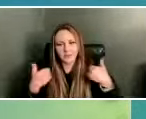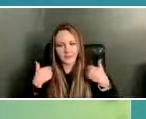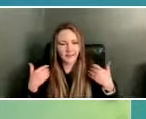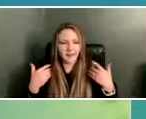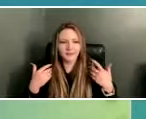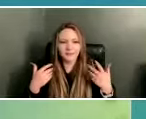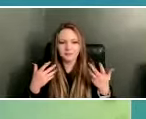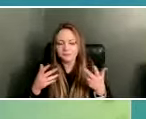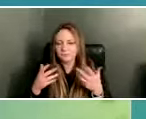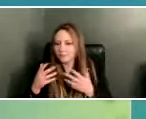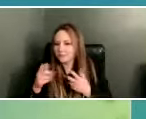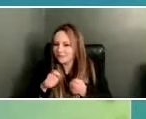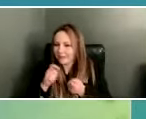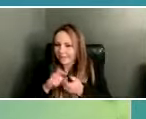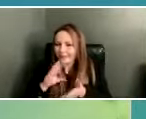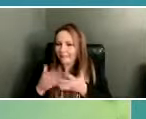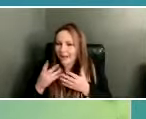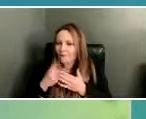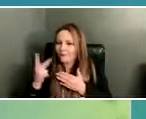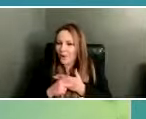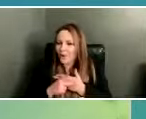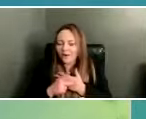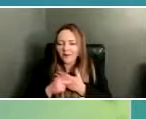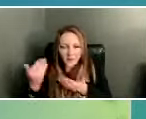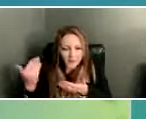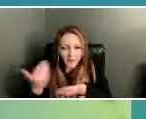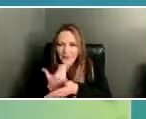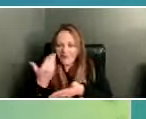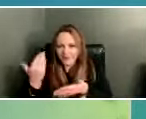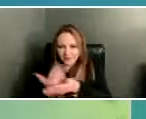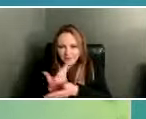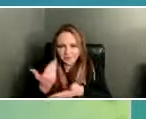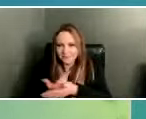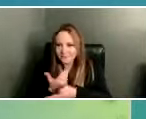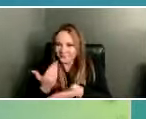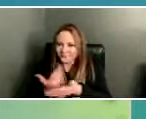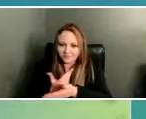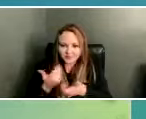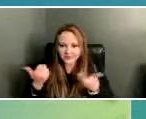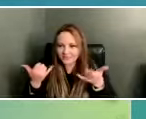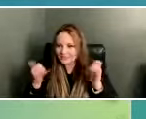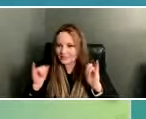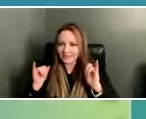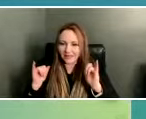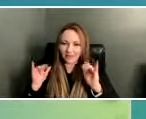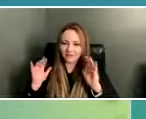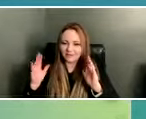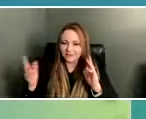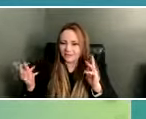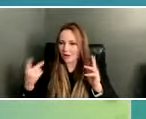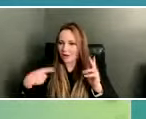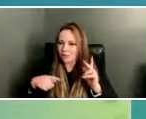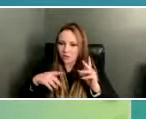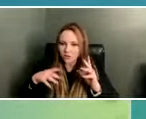of programs that were brand spanking new. They were in the conceptualization process right as we